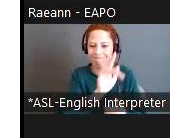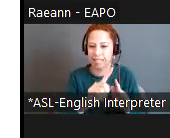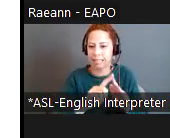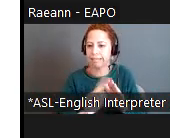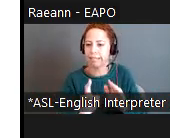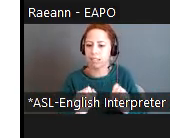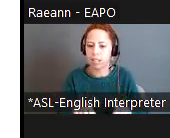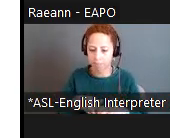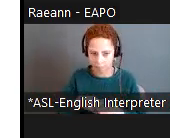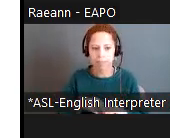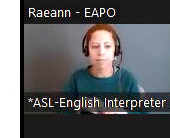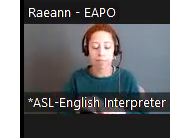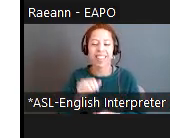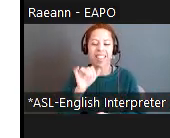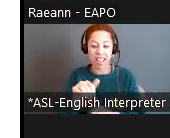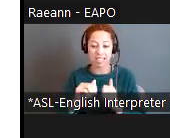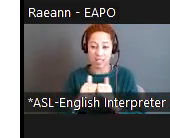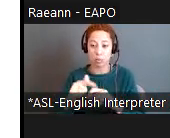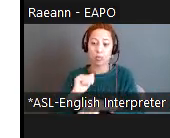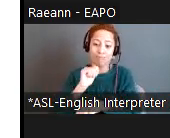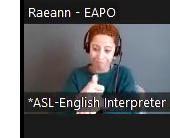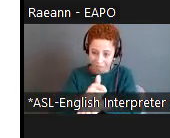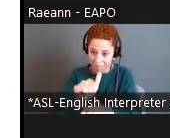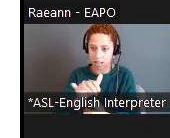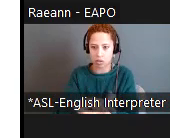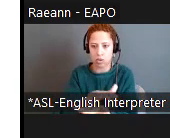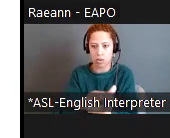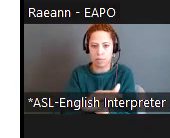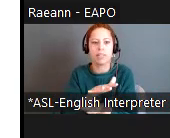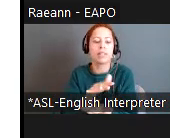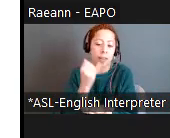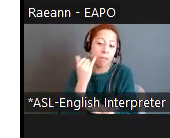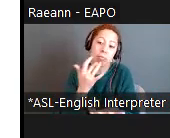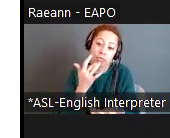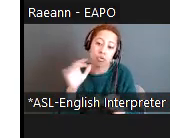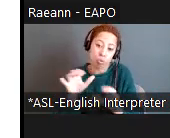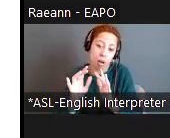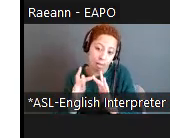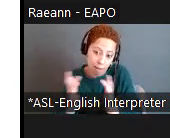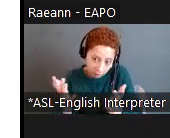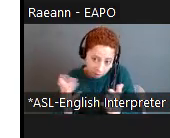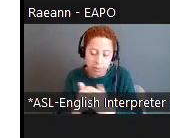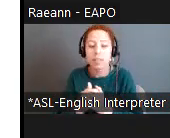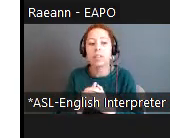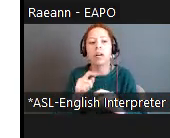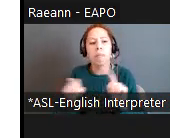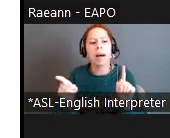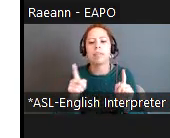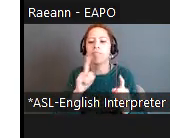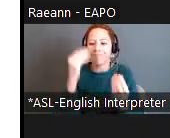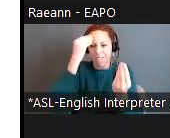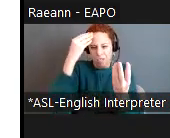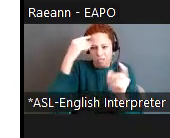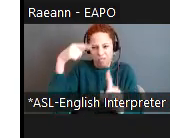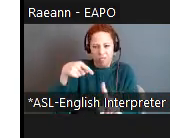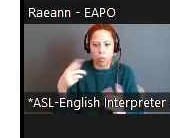So that's how to make the document if you want to do it online. But what are some of the basics that you need to know? So let's make